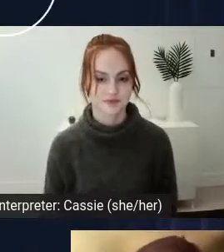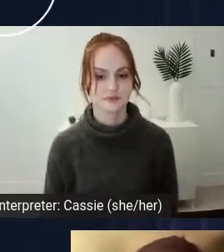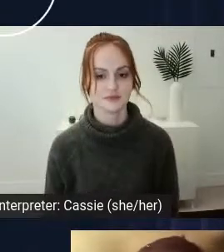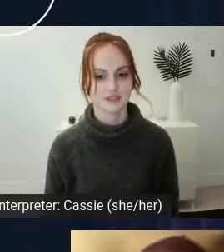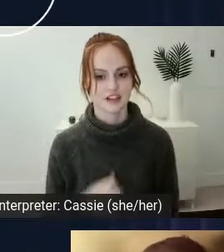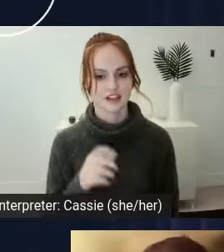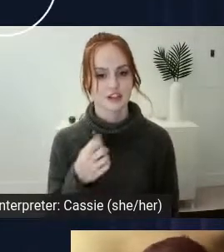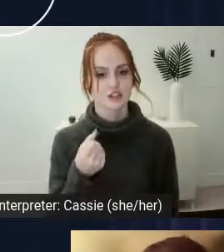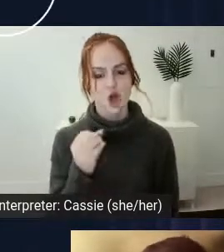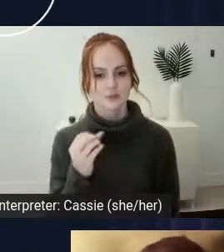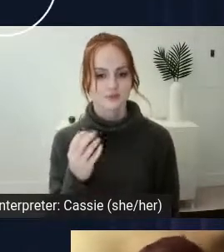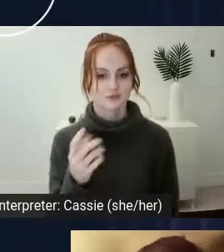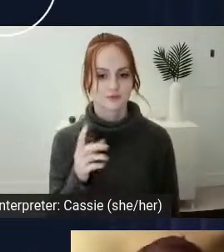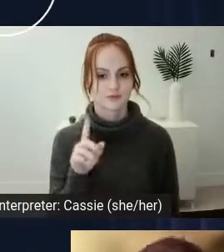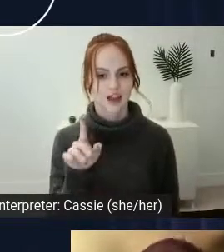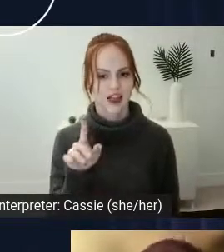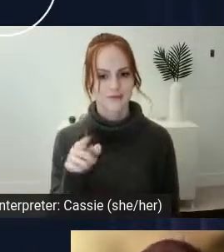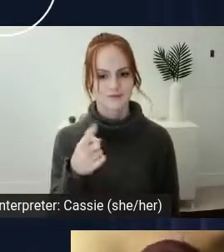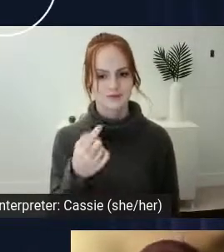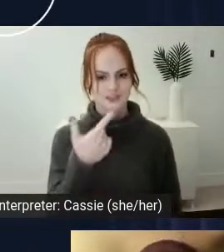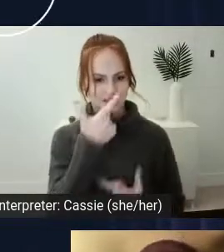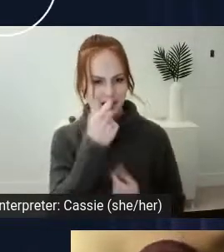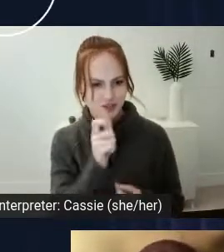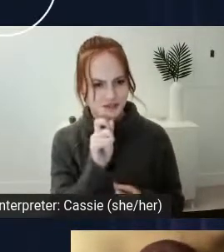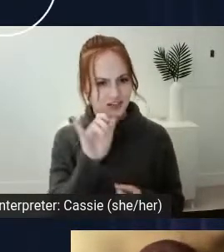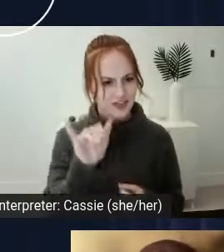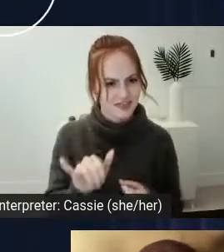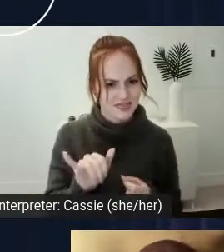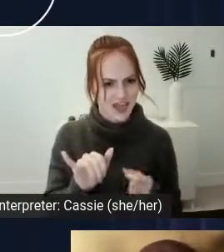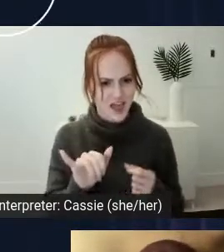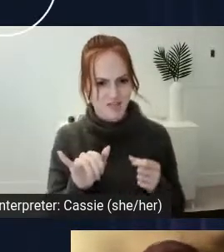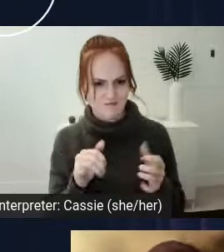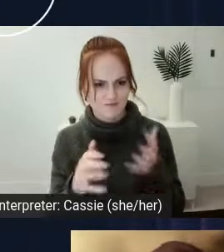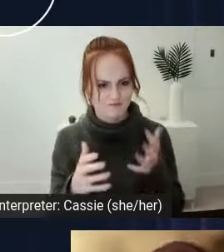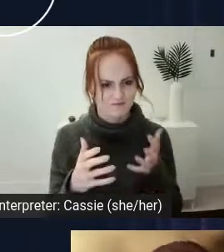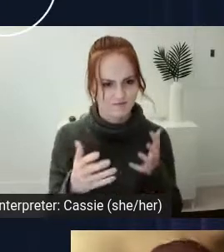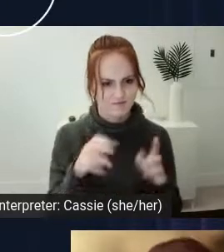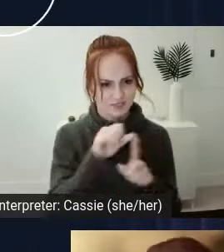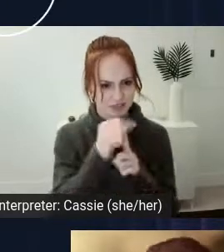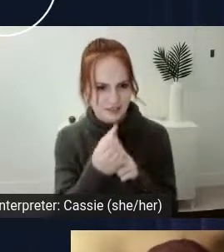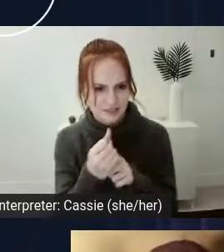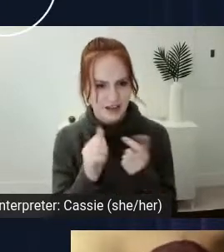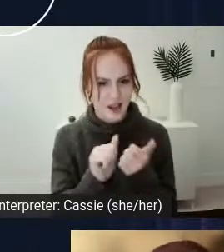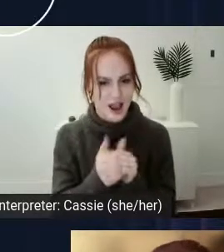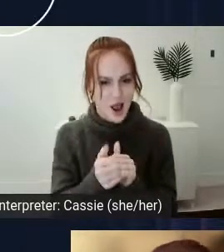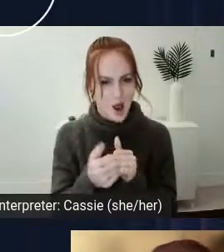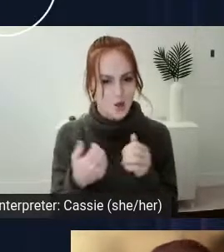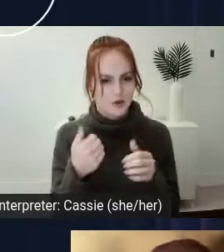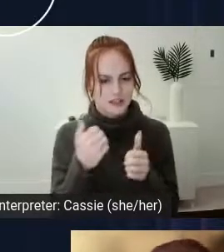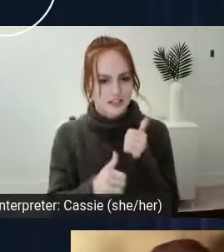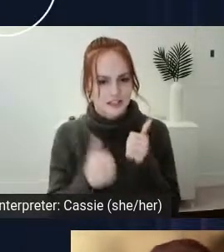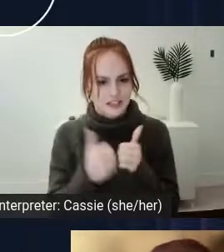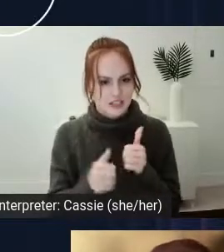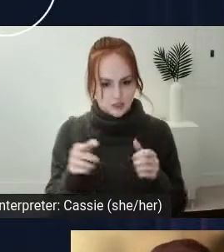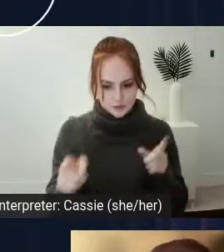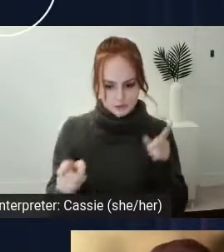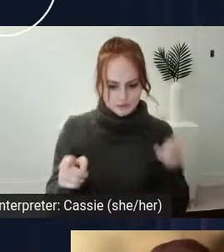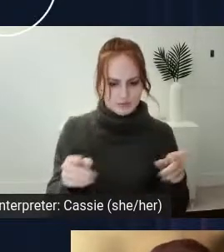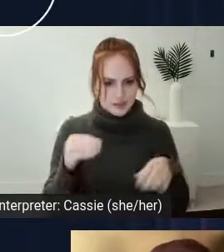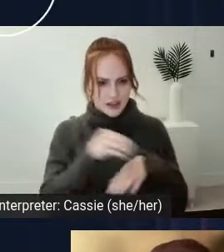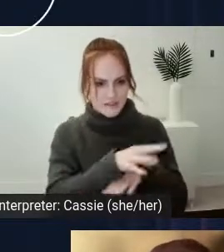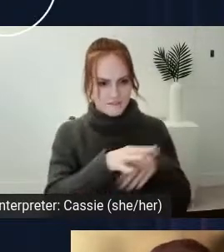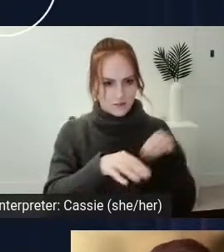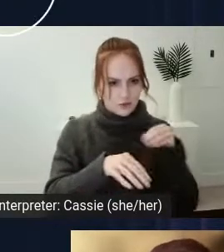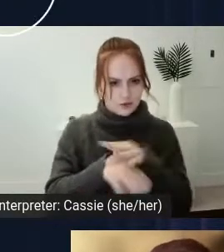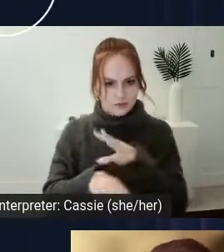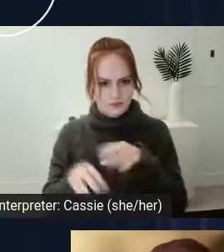just interested in that nexus and how each influences the other. It's like as we've had